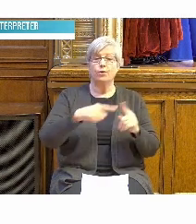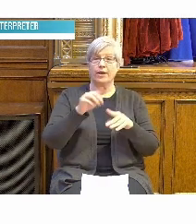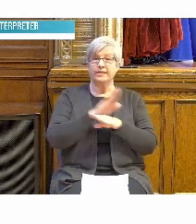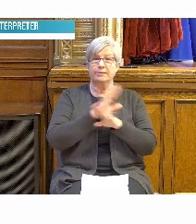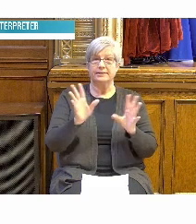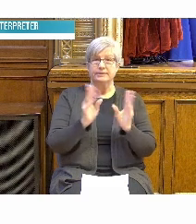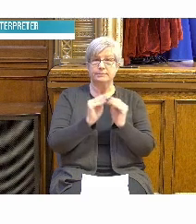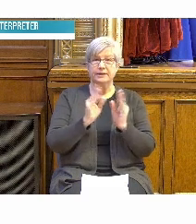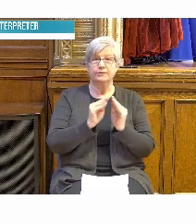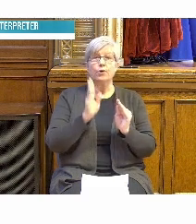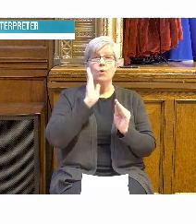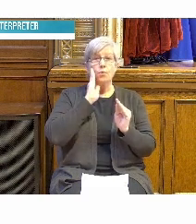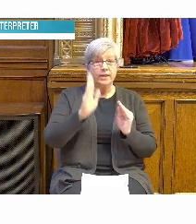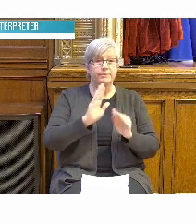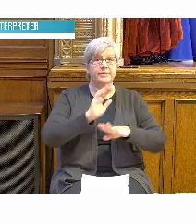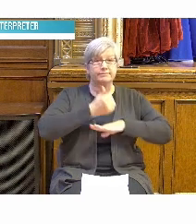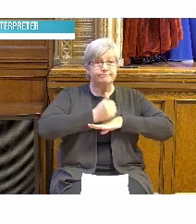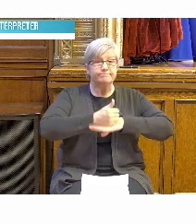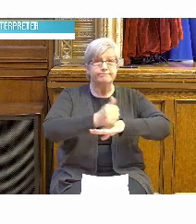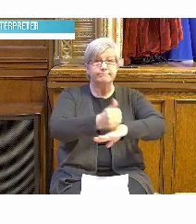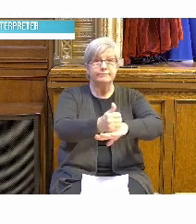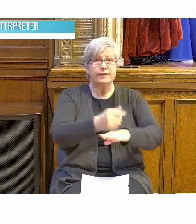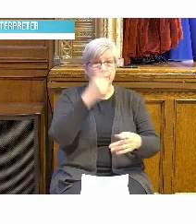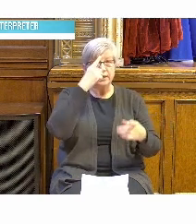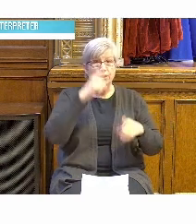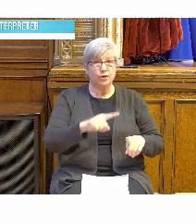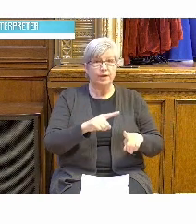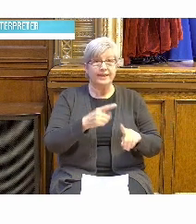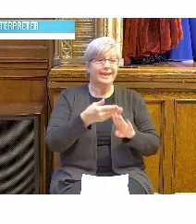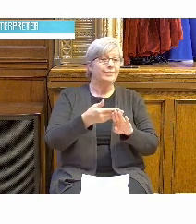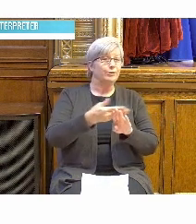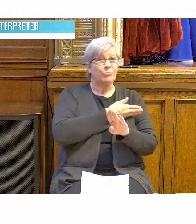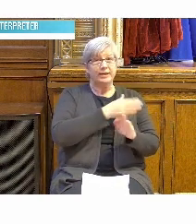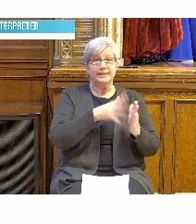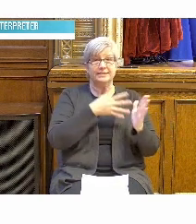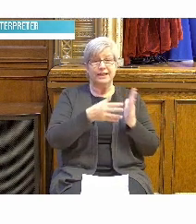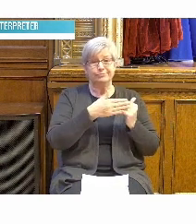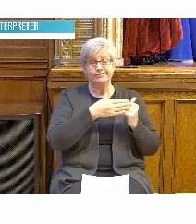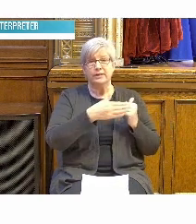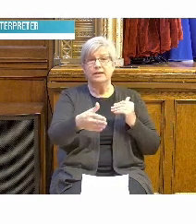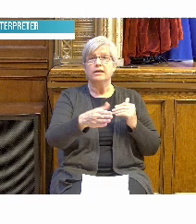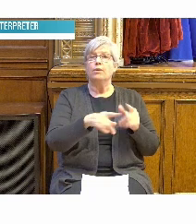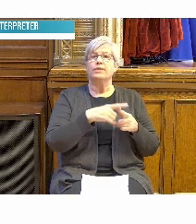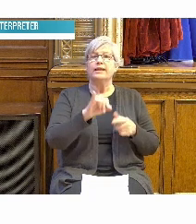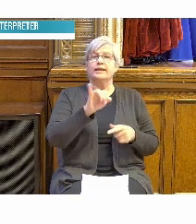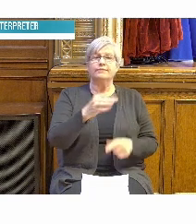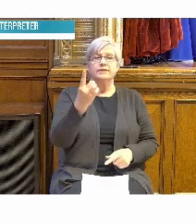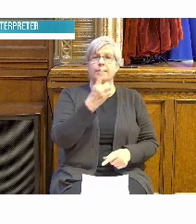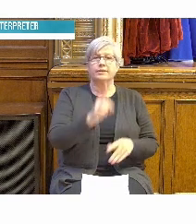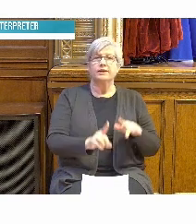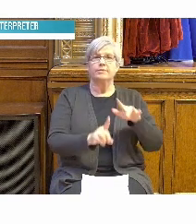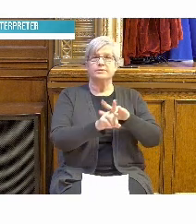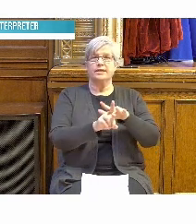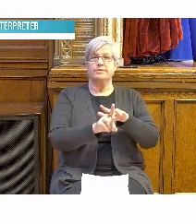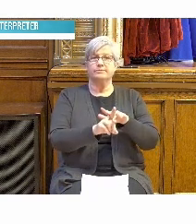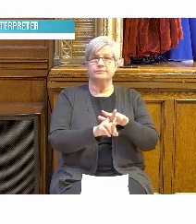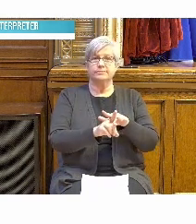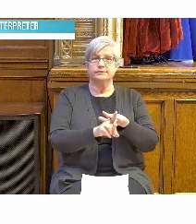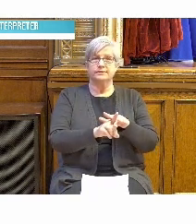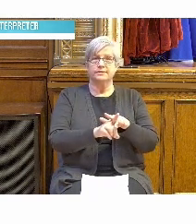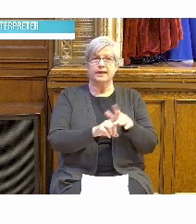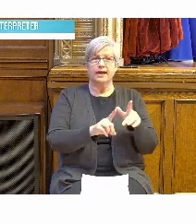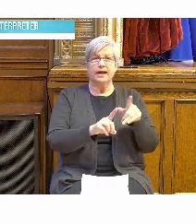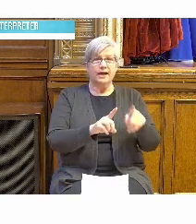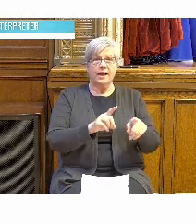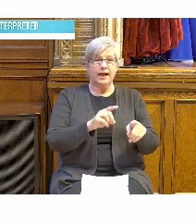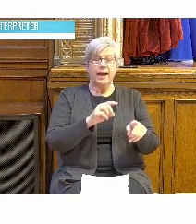meetings are going to be, if we have an agreement to that, then if something comes up, then I am not going to schedule